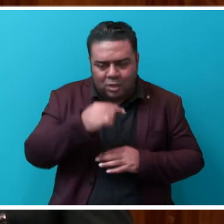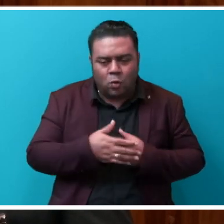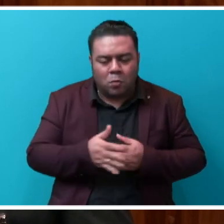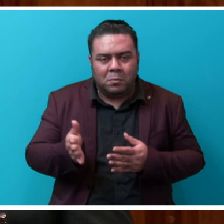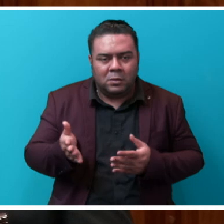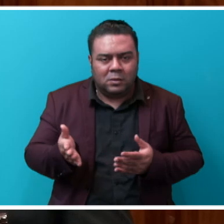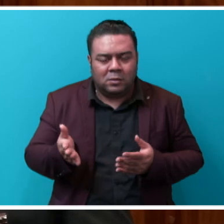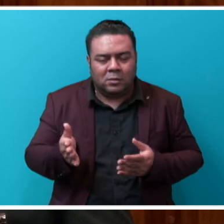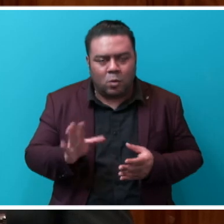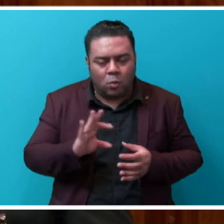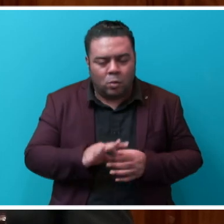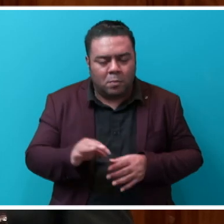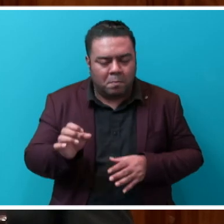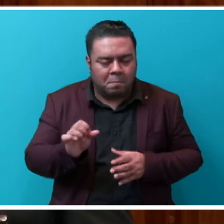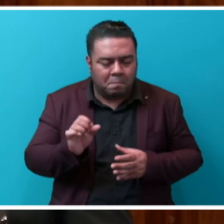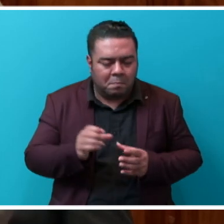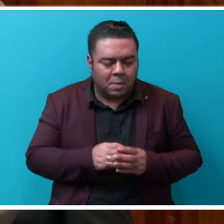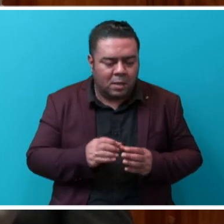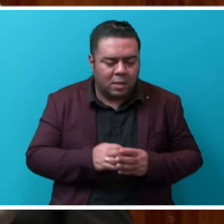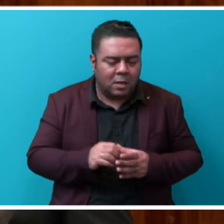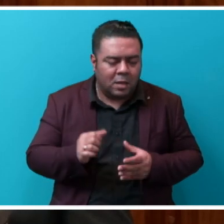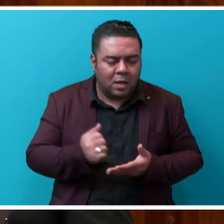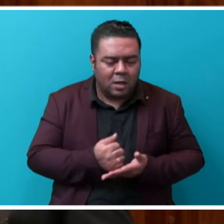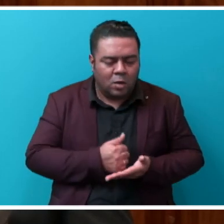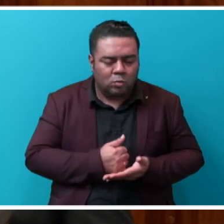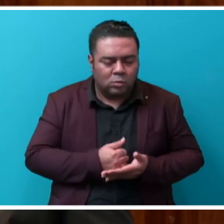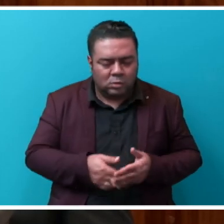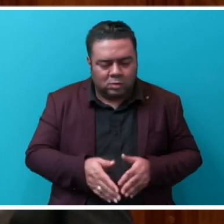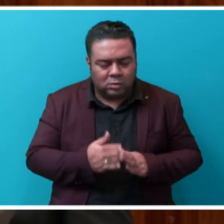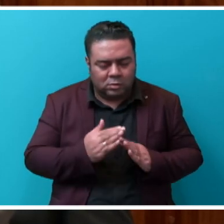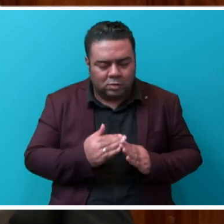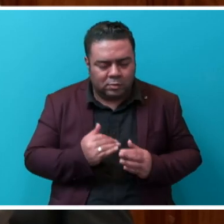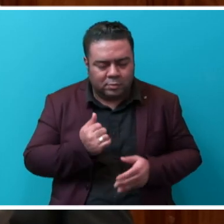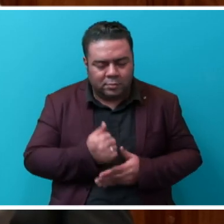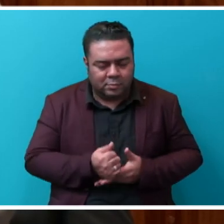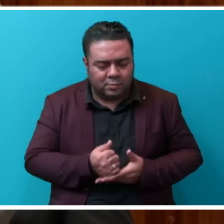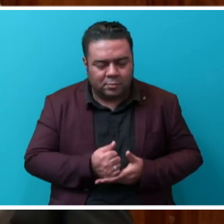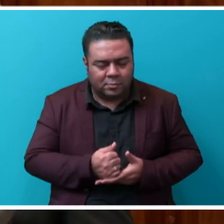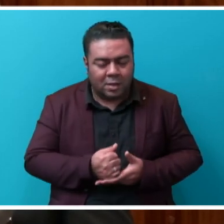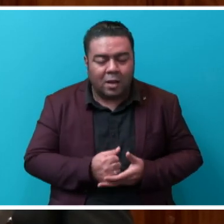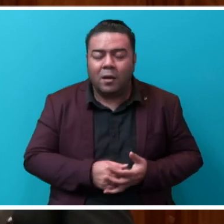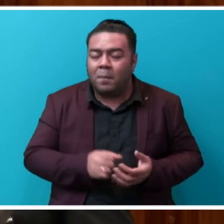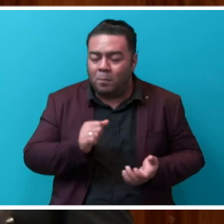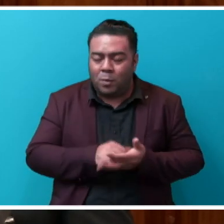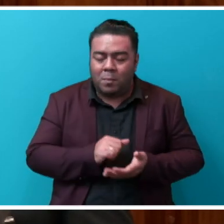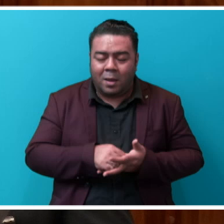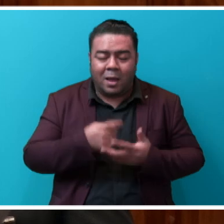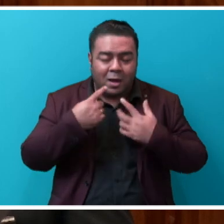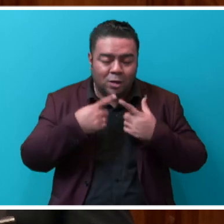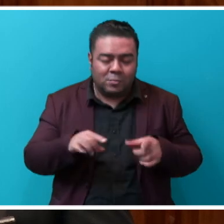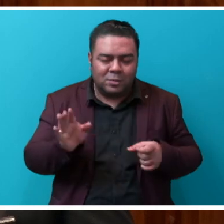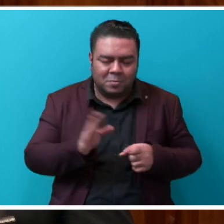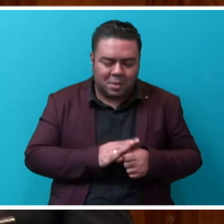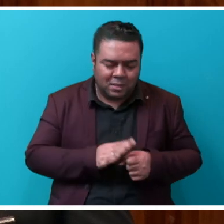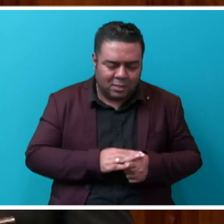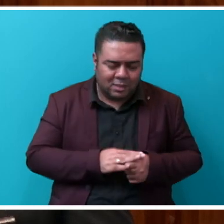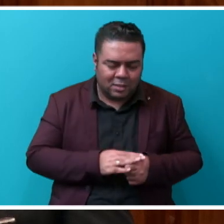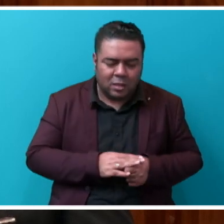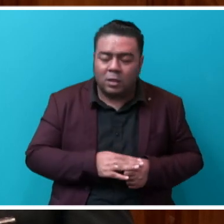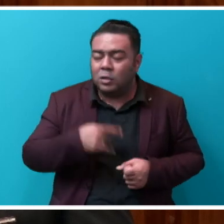The teams have registered a few new bank accounts as part of this, and a formal announcement will be made as soon